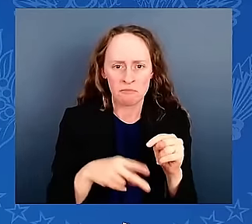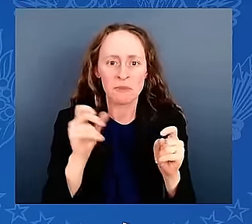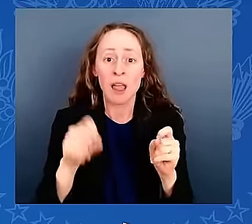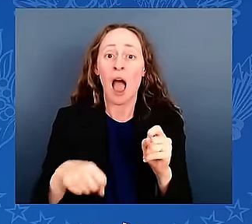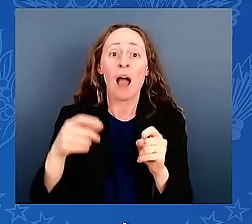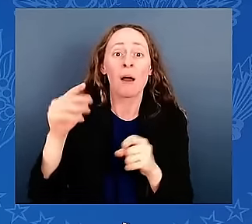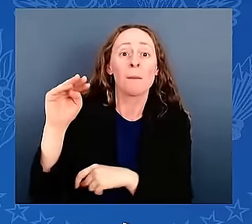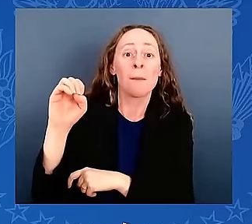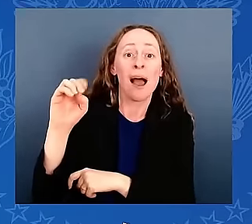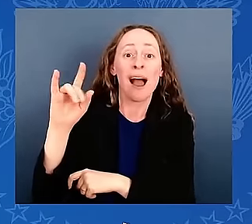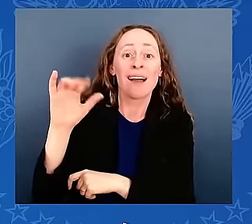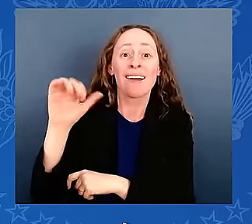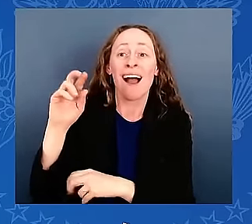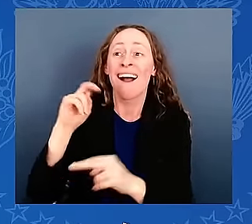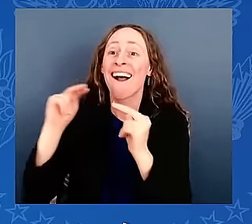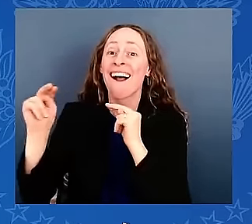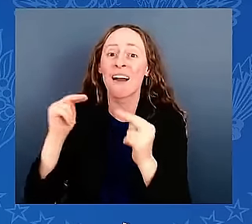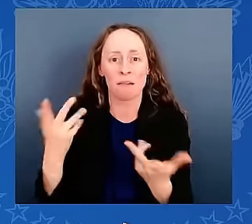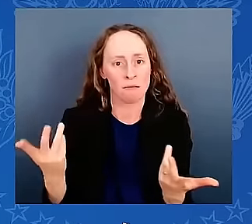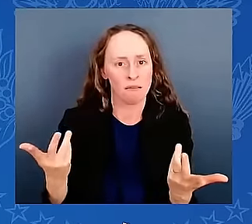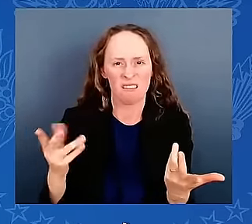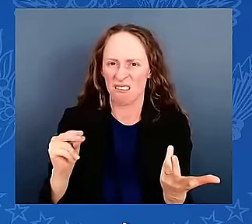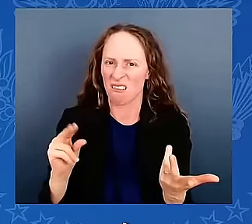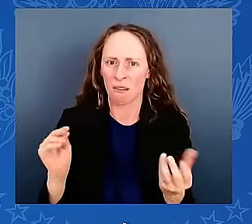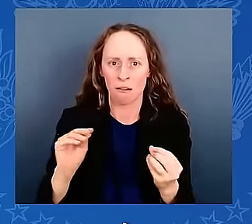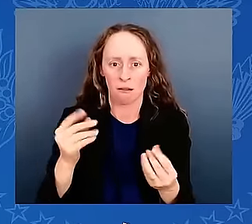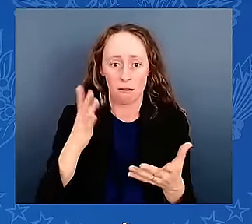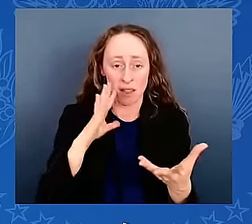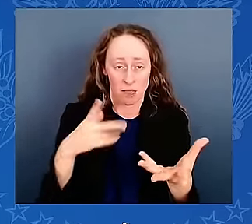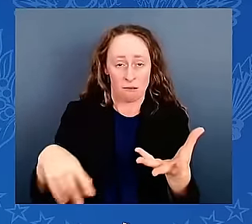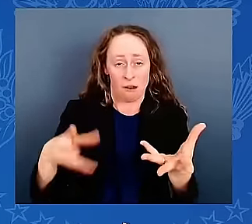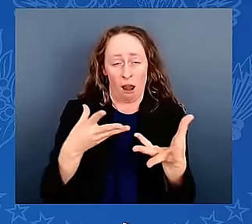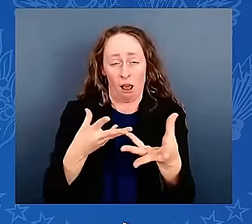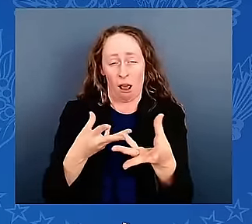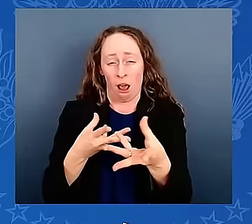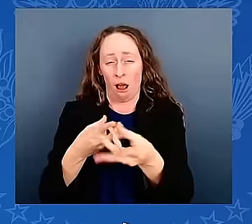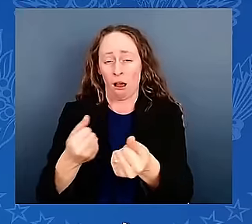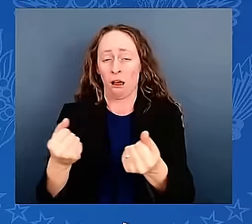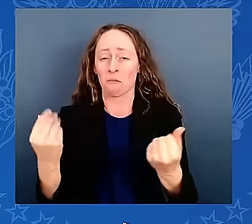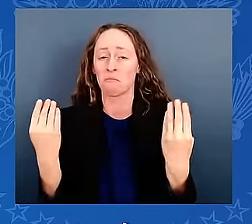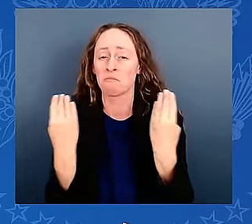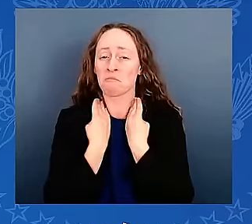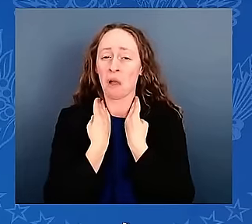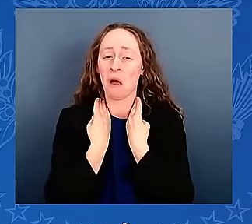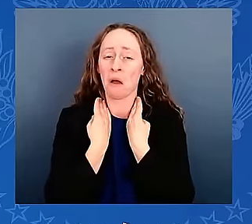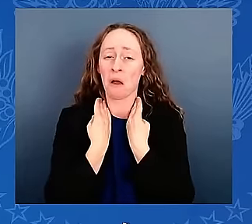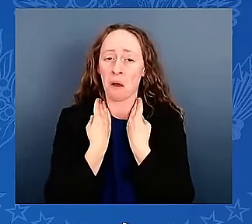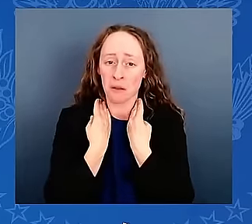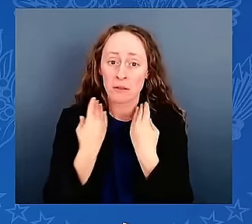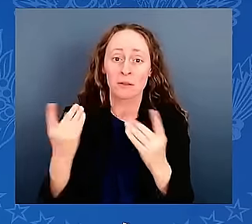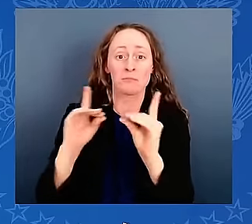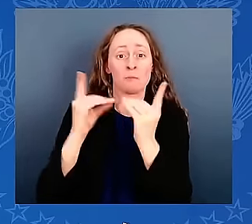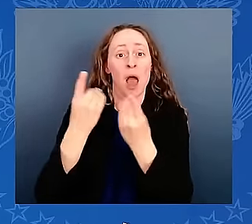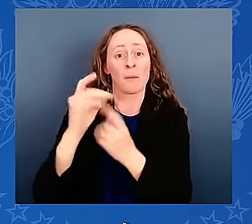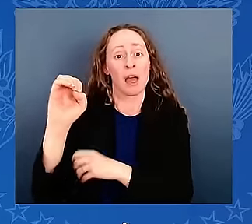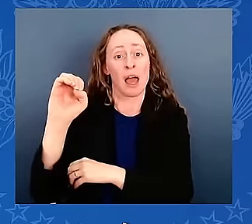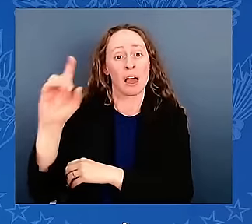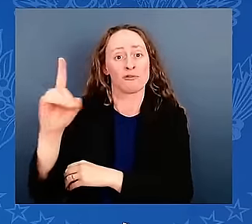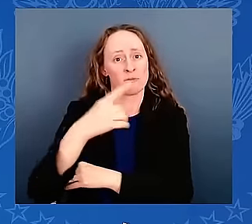more money. They'd eliminate the Department of Education. No, you ought to read